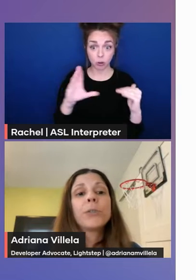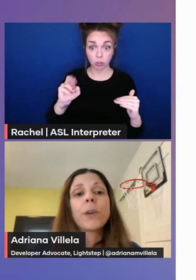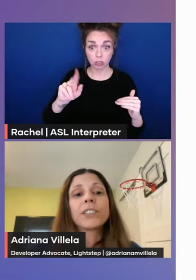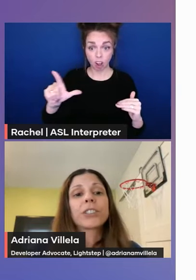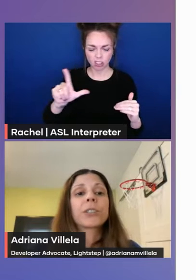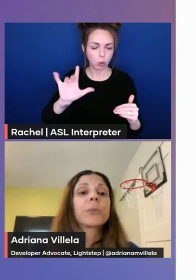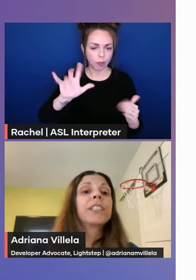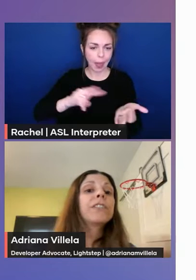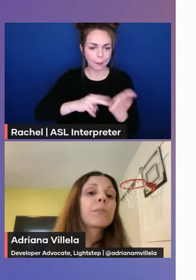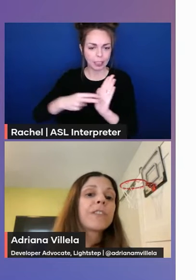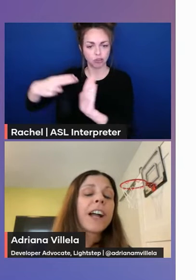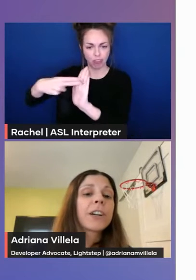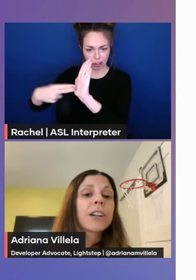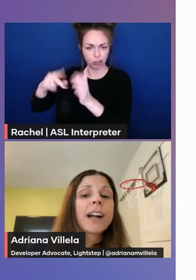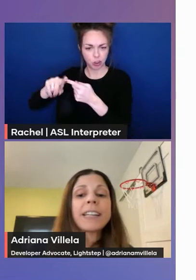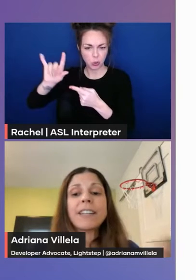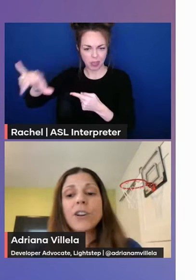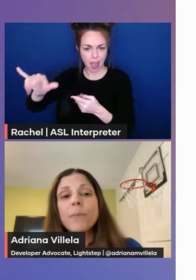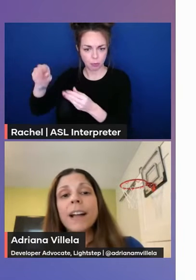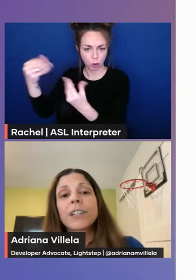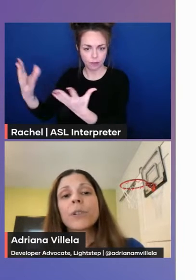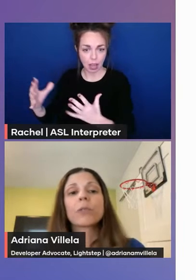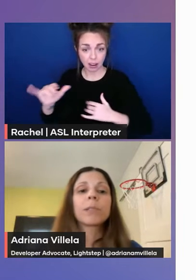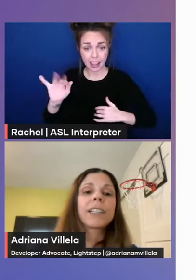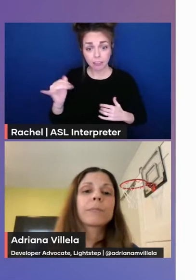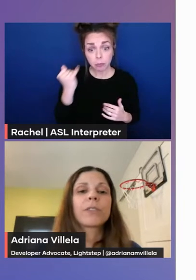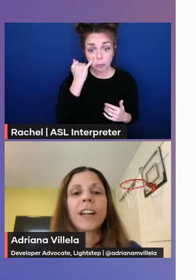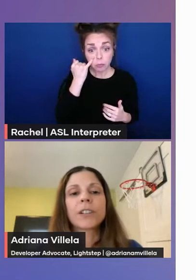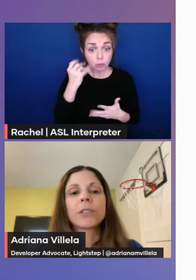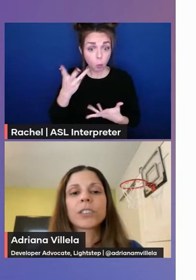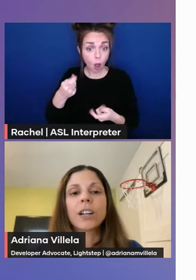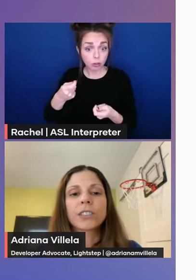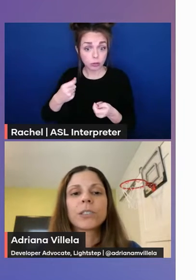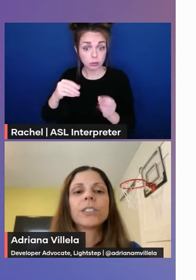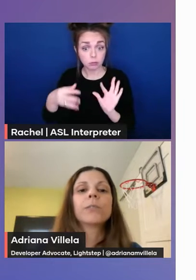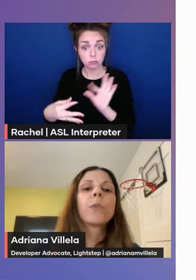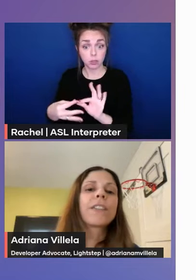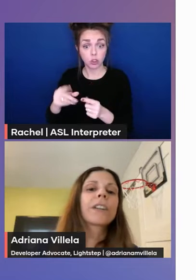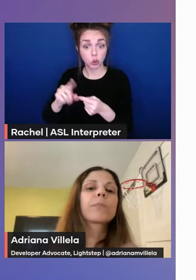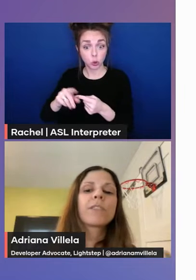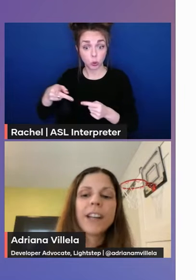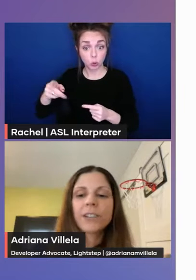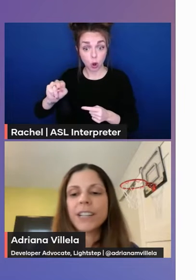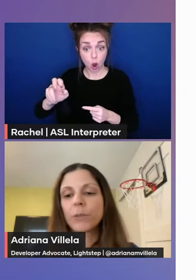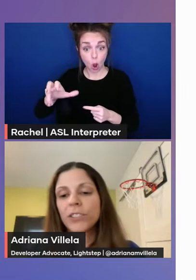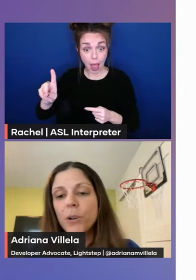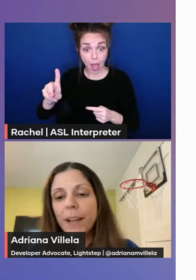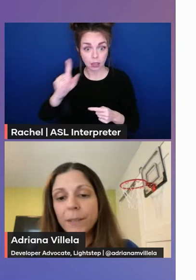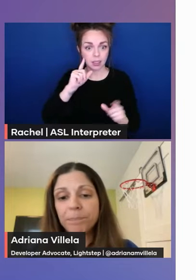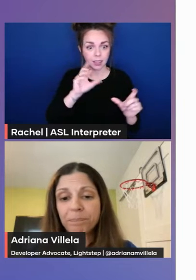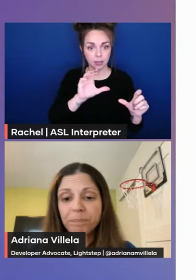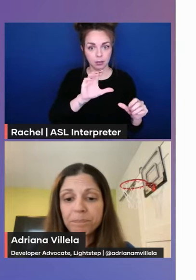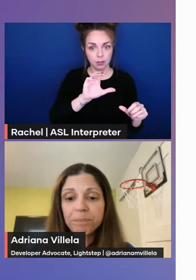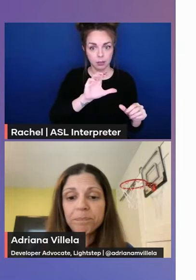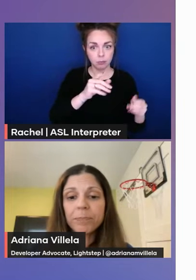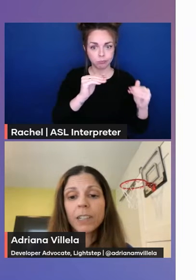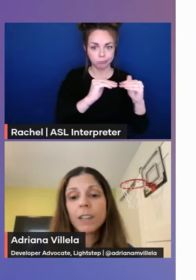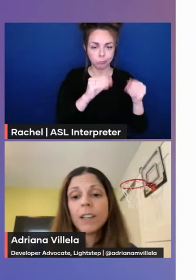wanted to register to a different provider, i.e. Nomad, you would replace provider equals Consul with provider equals Nomad.